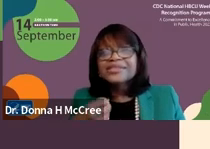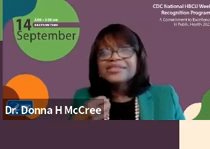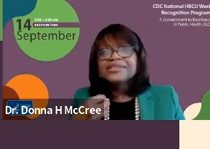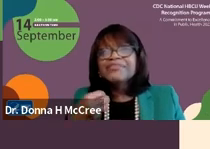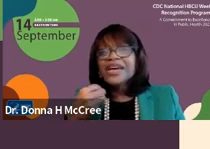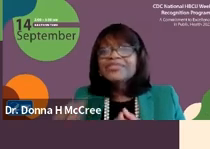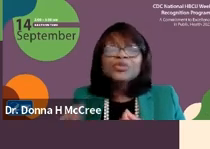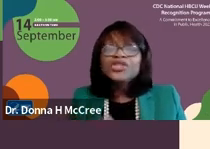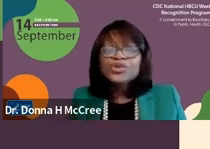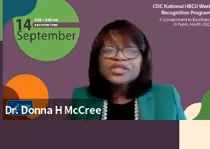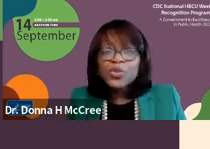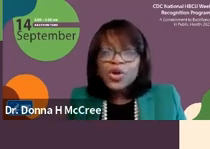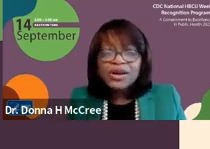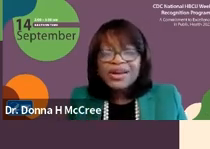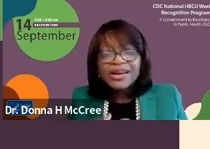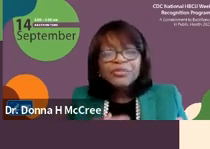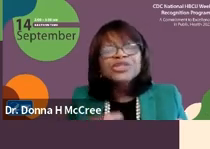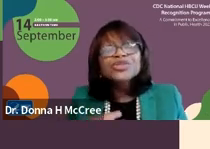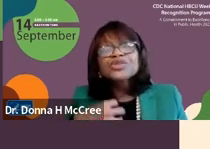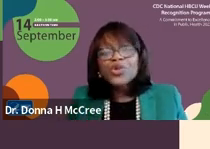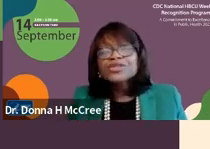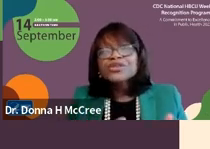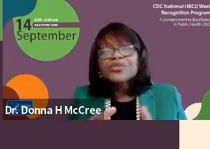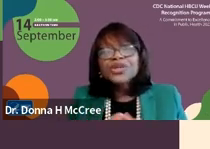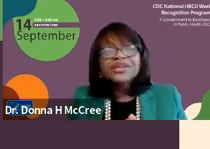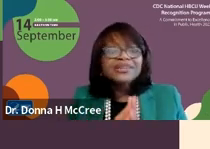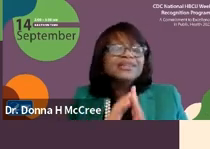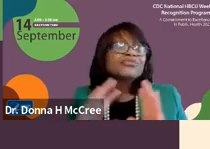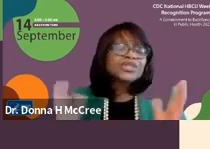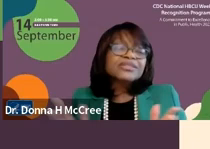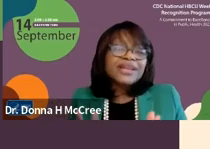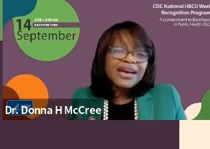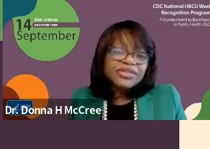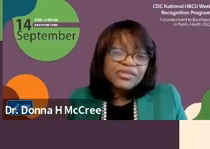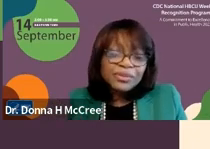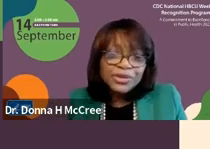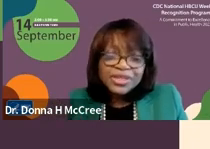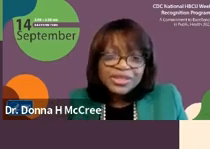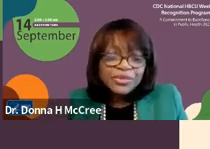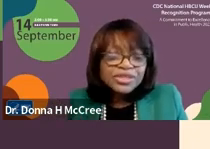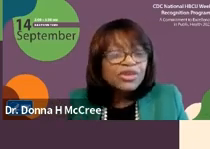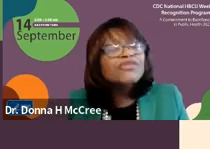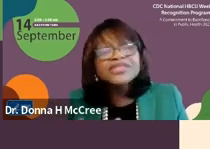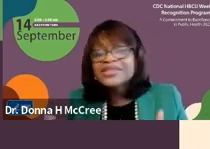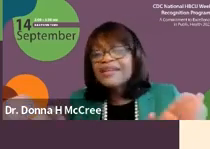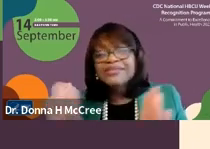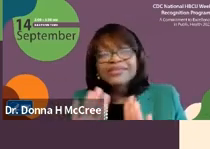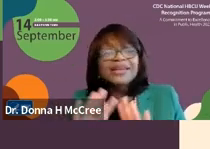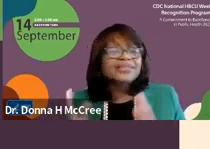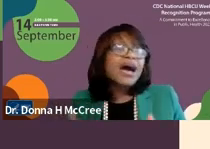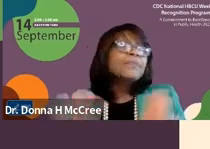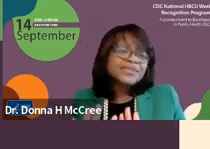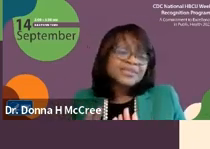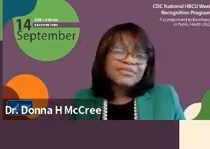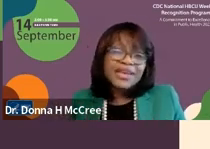postdocs, it's not that we do this work. We do this work so that we can enrich the lives of the communities that we serve. It's